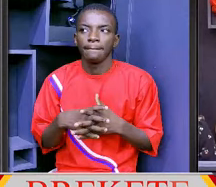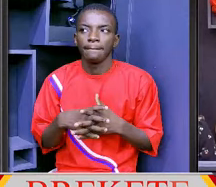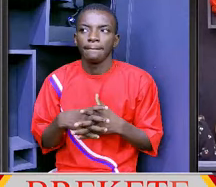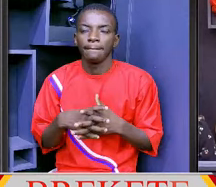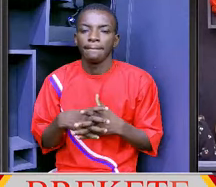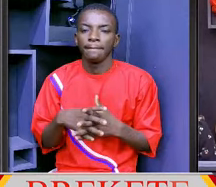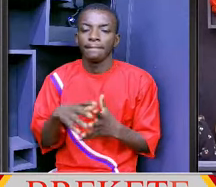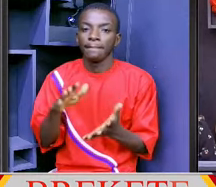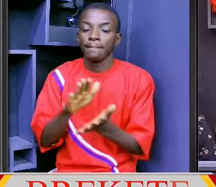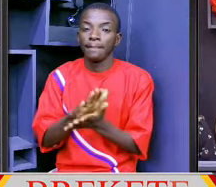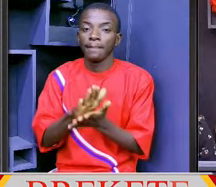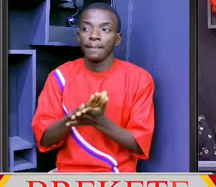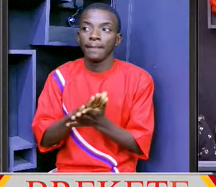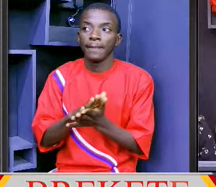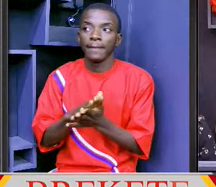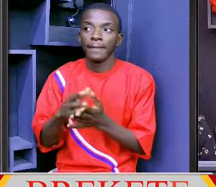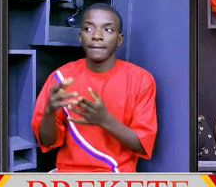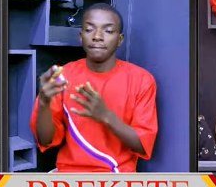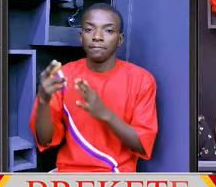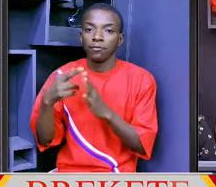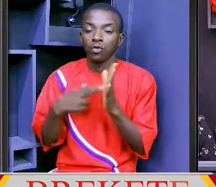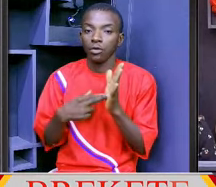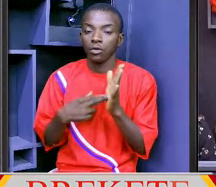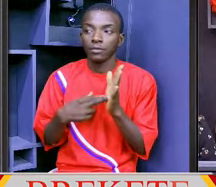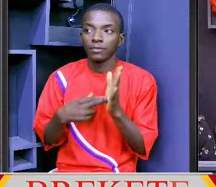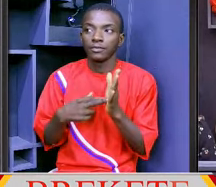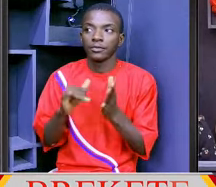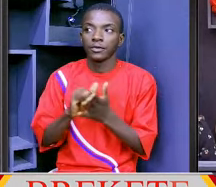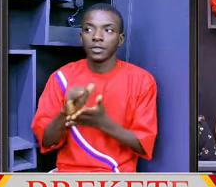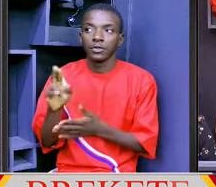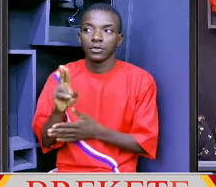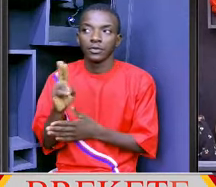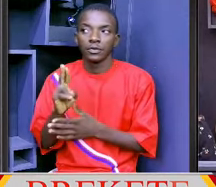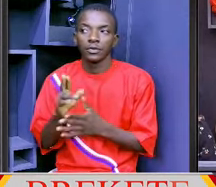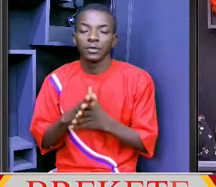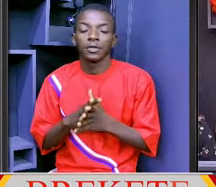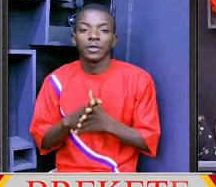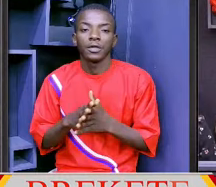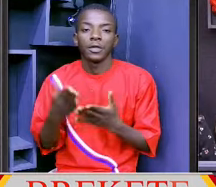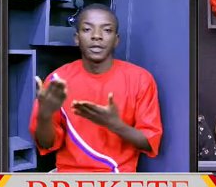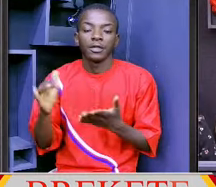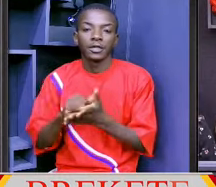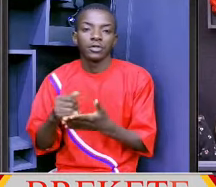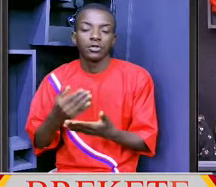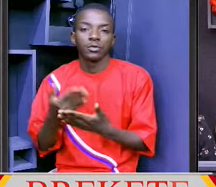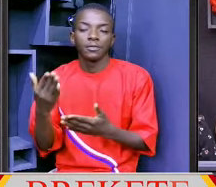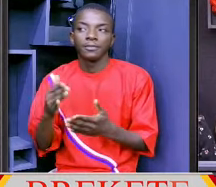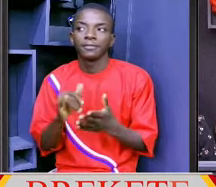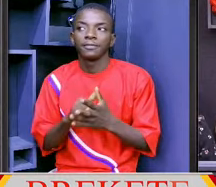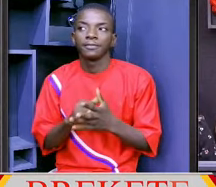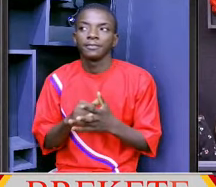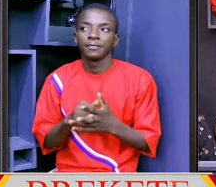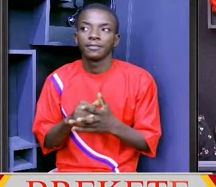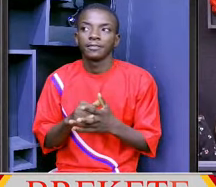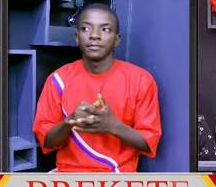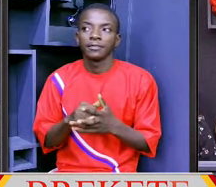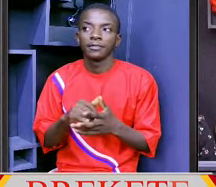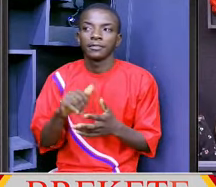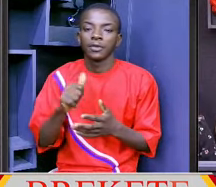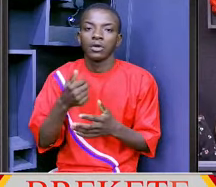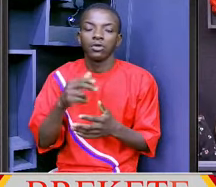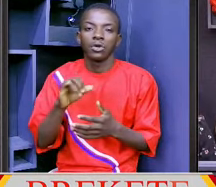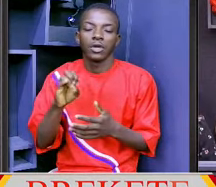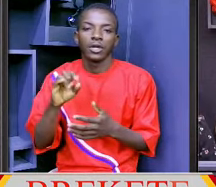the school prospectus. Okay. They will use, she will use, and we will, that's why we bring here. Mm-hmm. Okay. Then Aguleri as